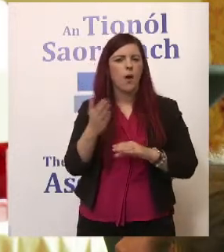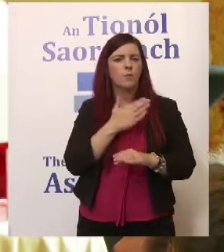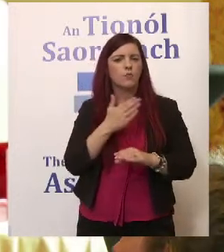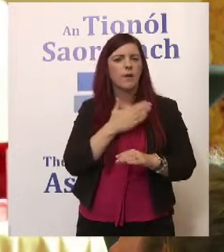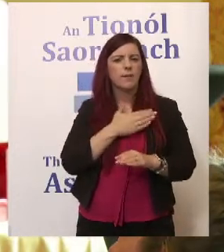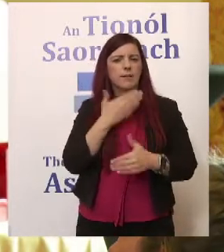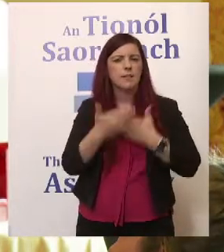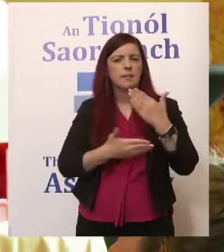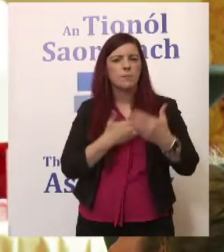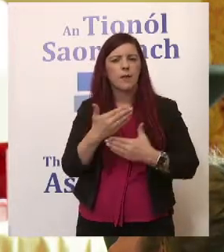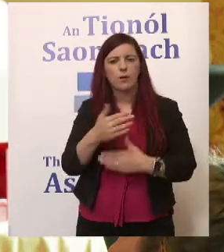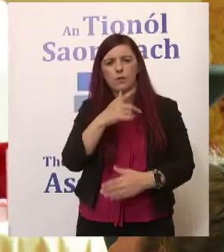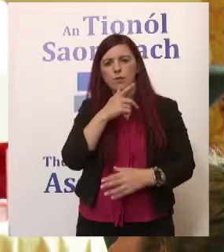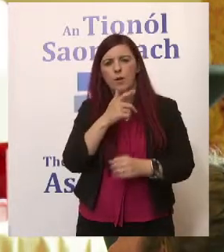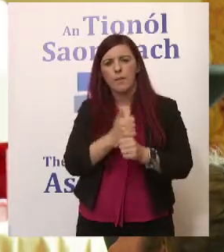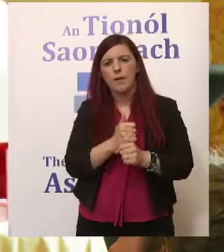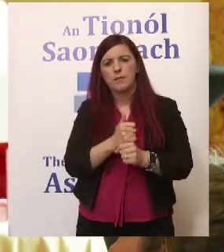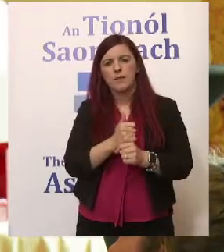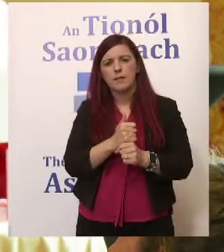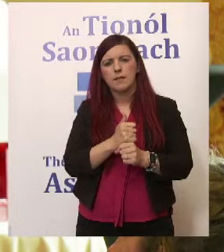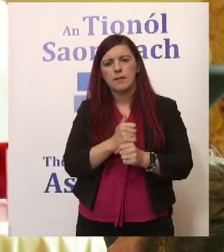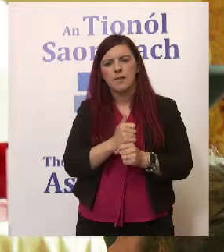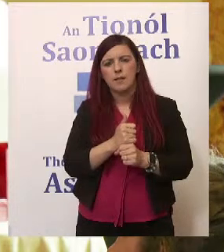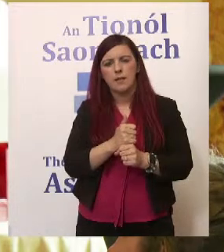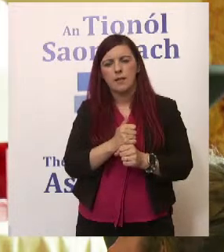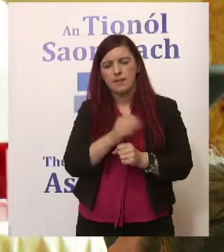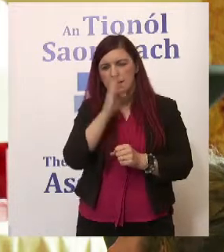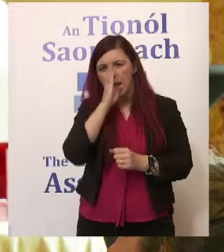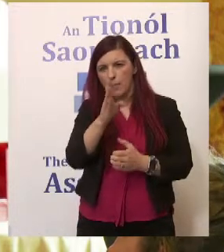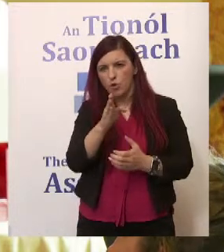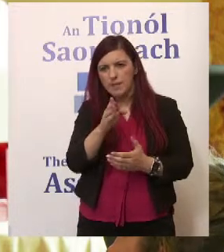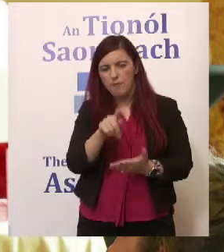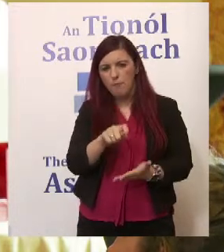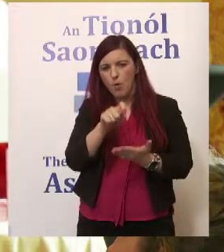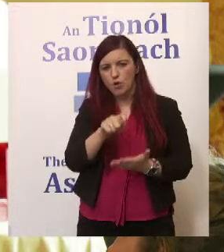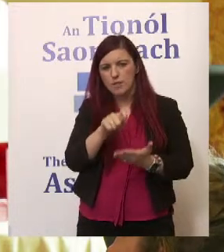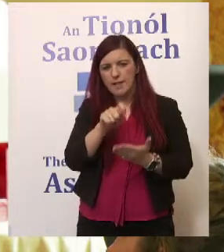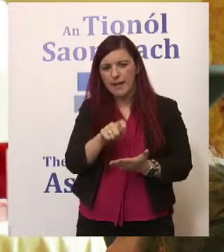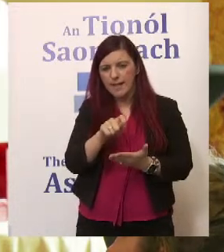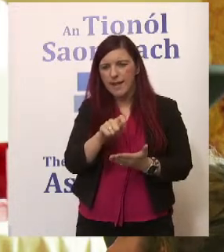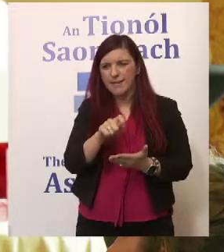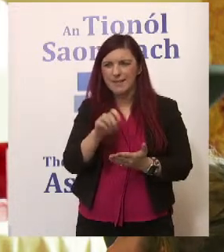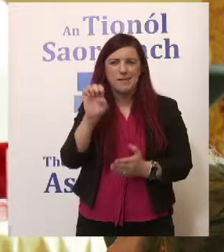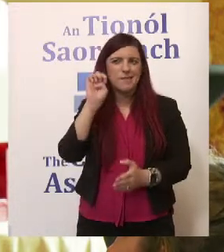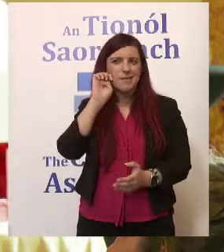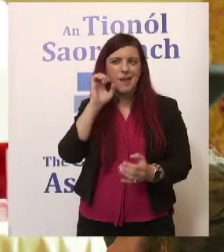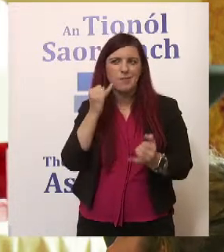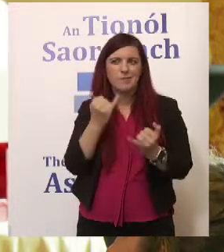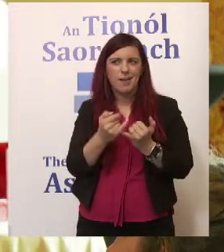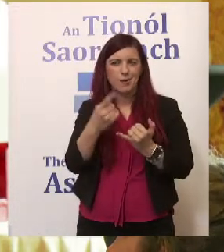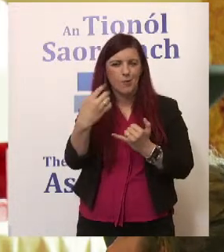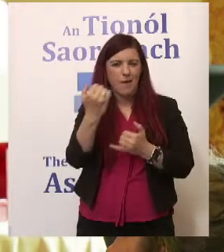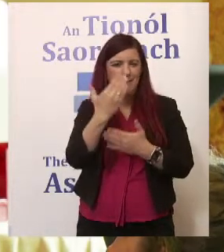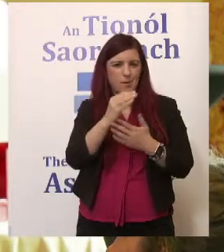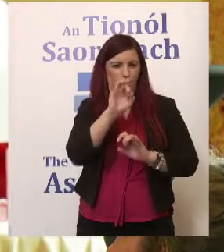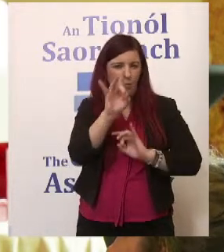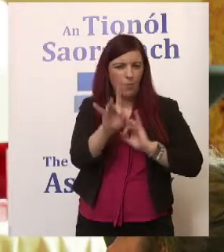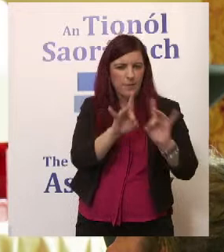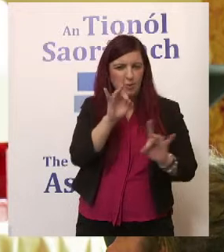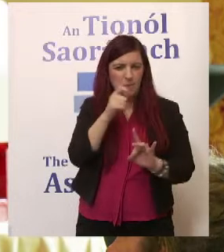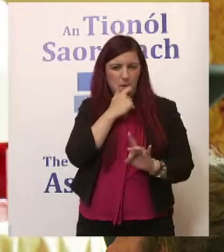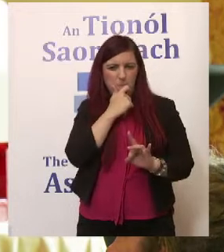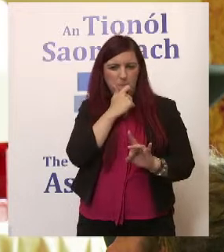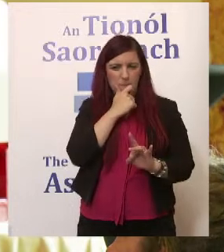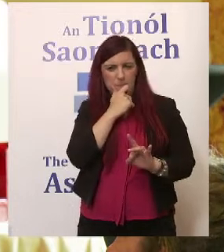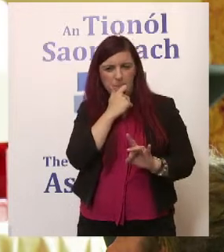talked about deliberative budgeting. And, it sounds like you have some questions about where the